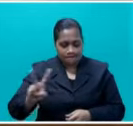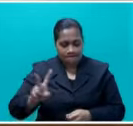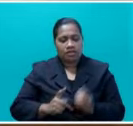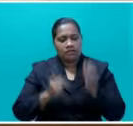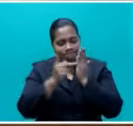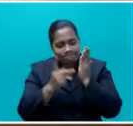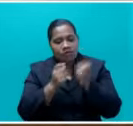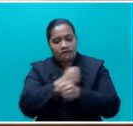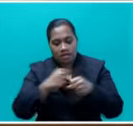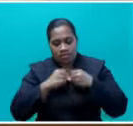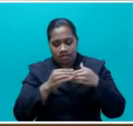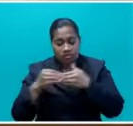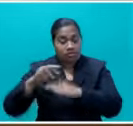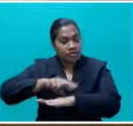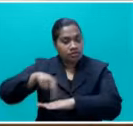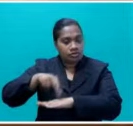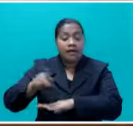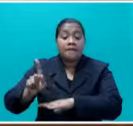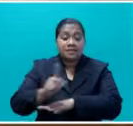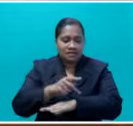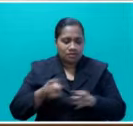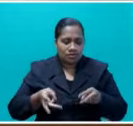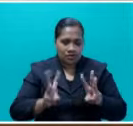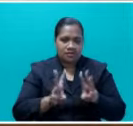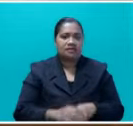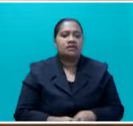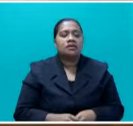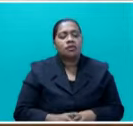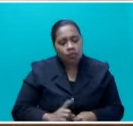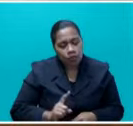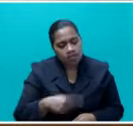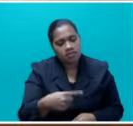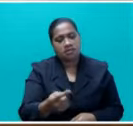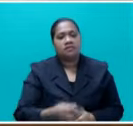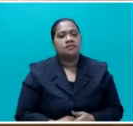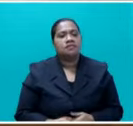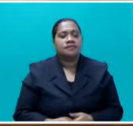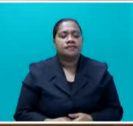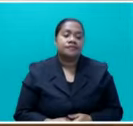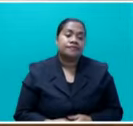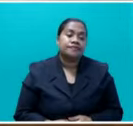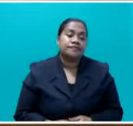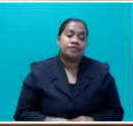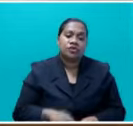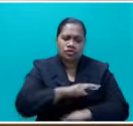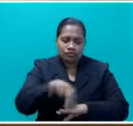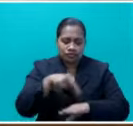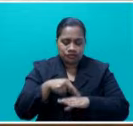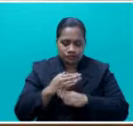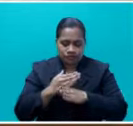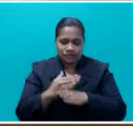in the region. The Pacific Way, Mr. Speaker, will continue to be a means of regional engagement and